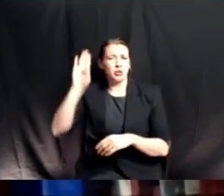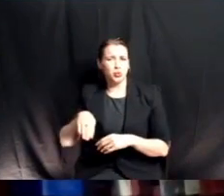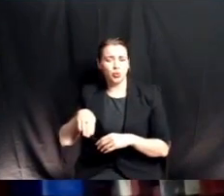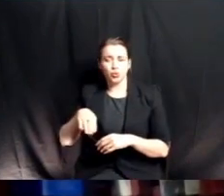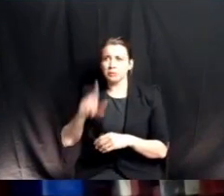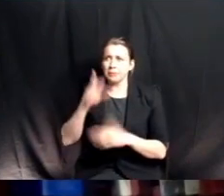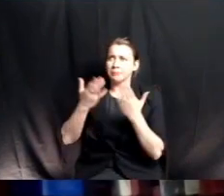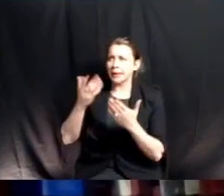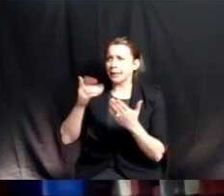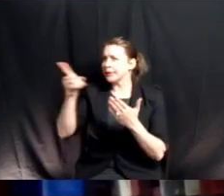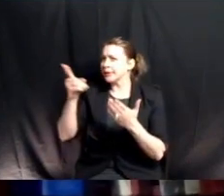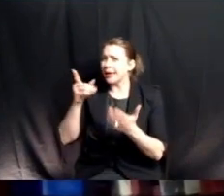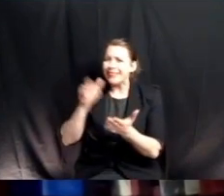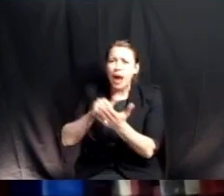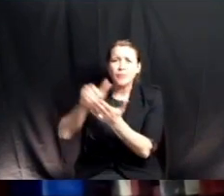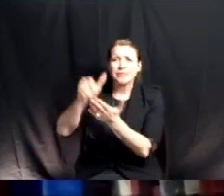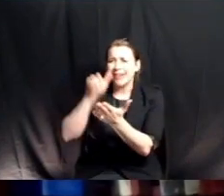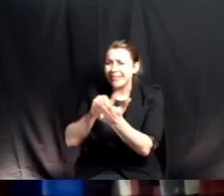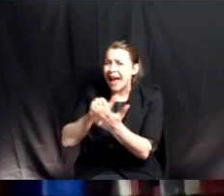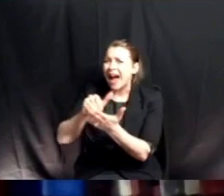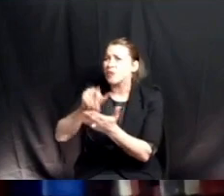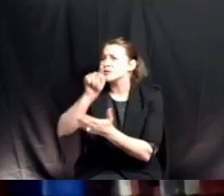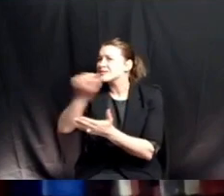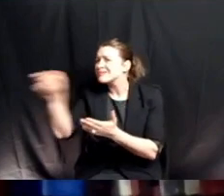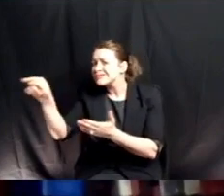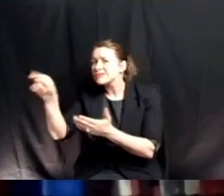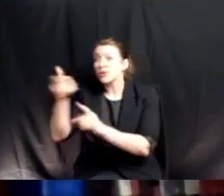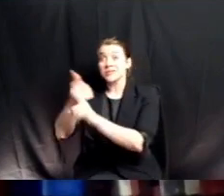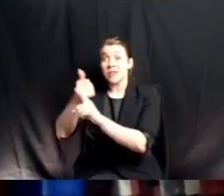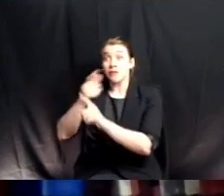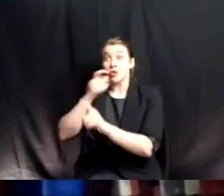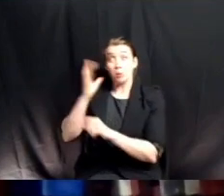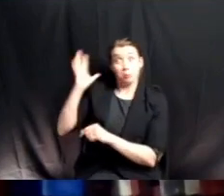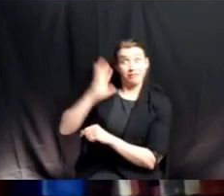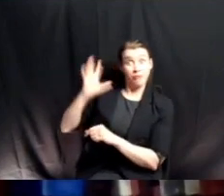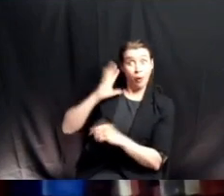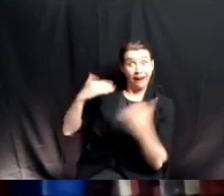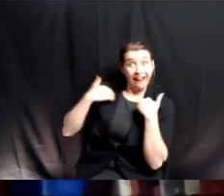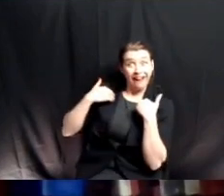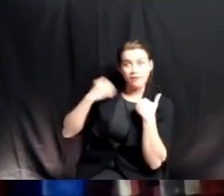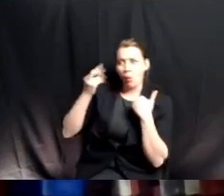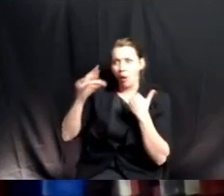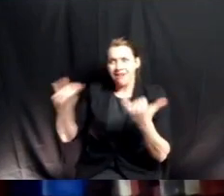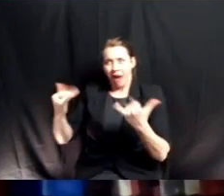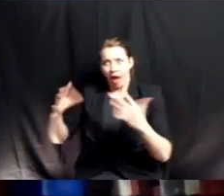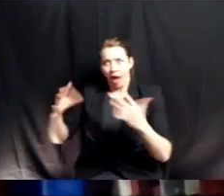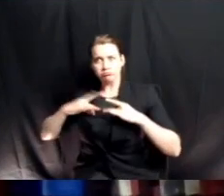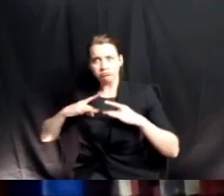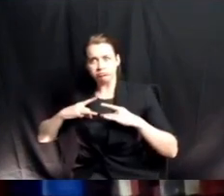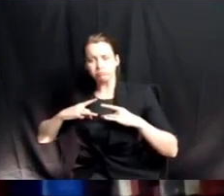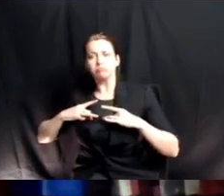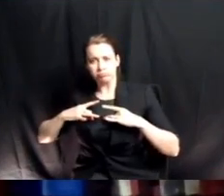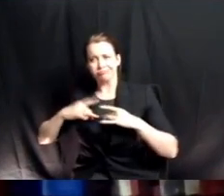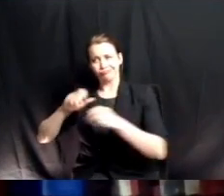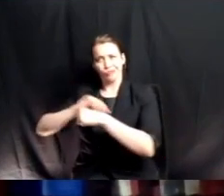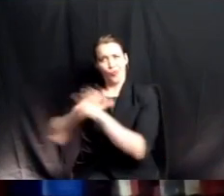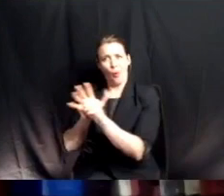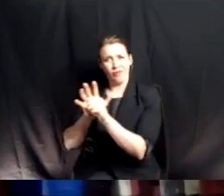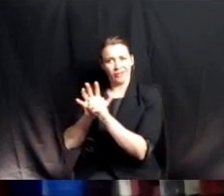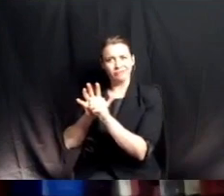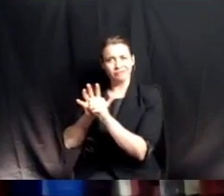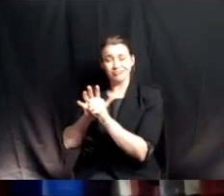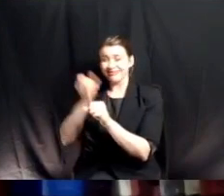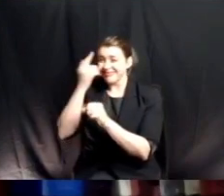had or will have or currently have COVID-19. But not all of them are getting tested. Some are asymptomatic for the